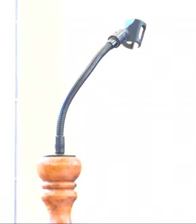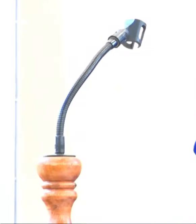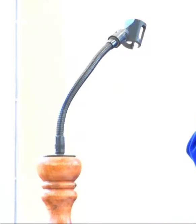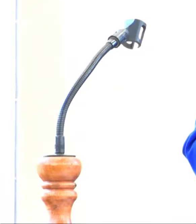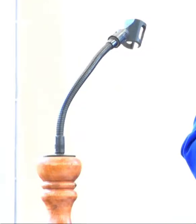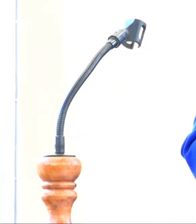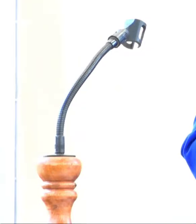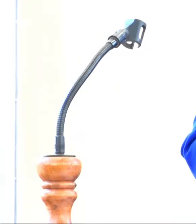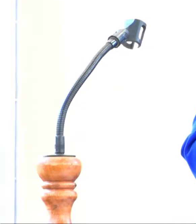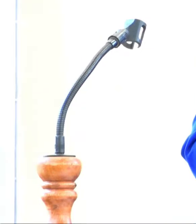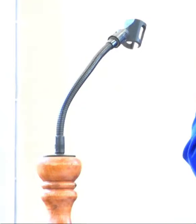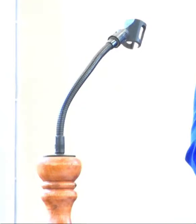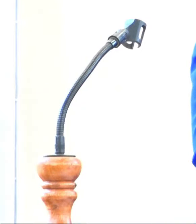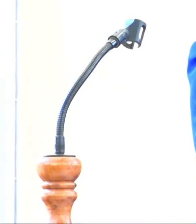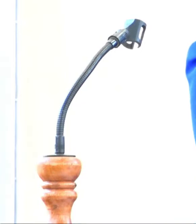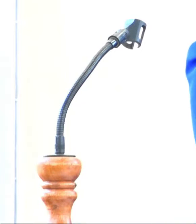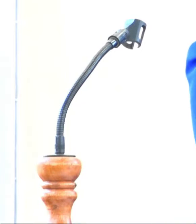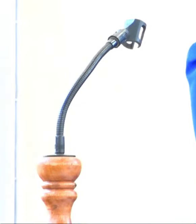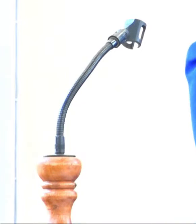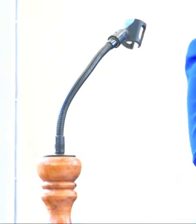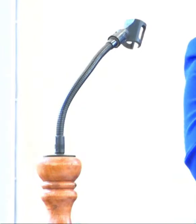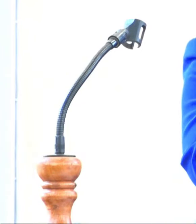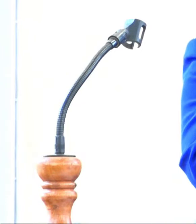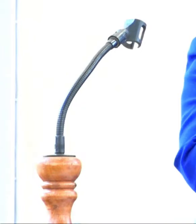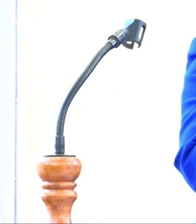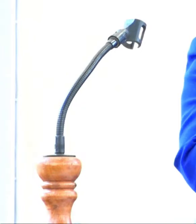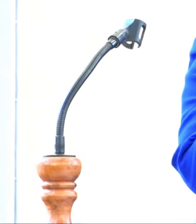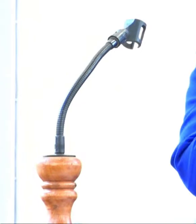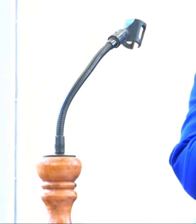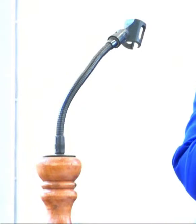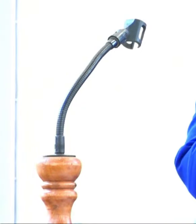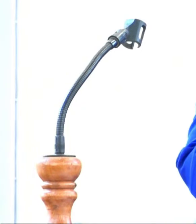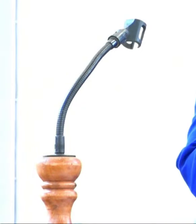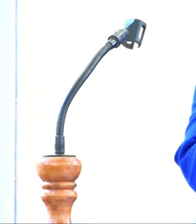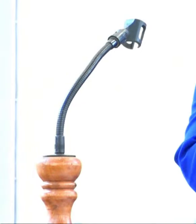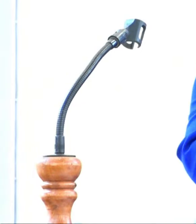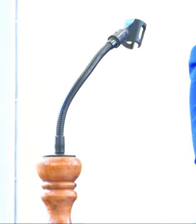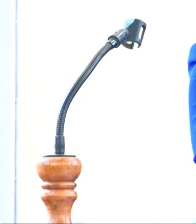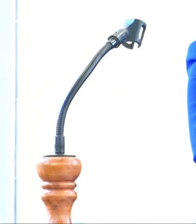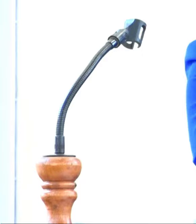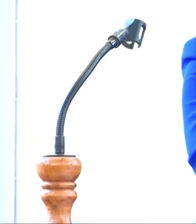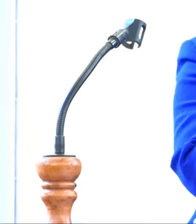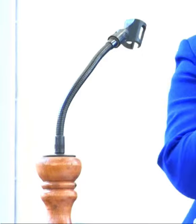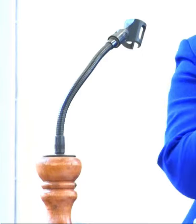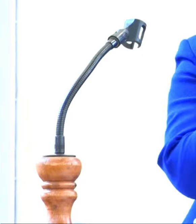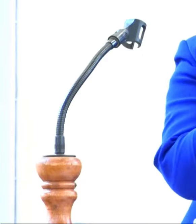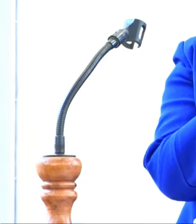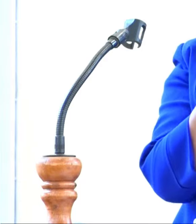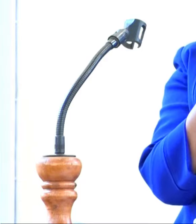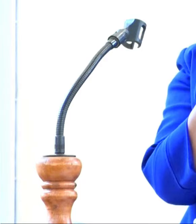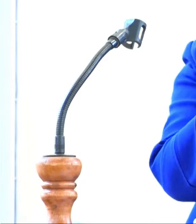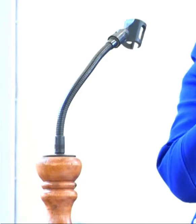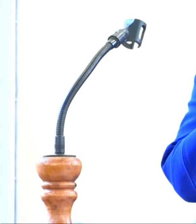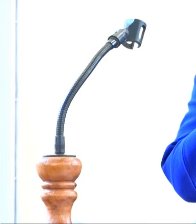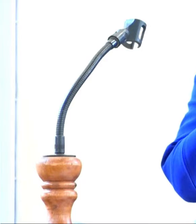time. I didn't even know the directions. And today I come back as a child of this church. You have